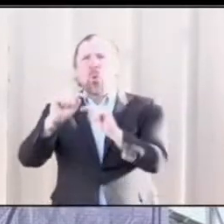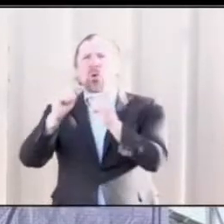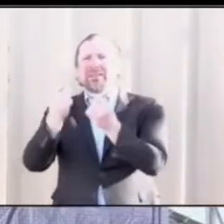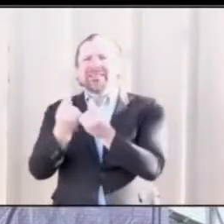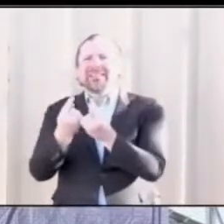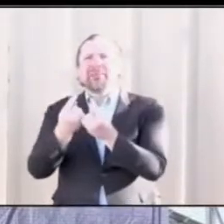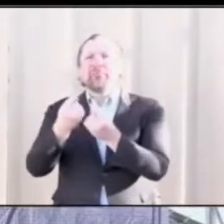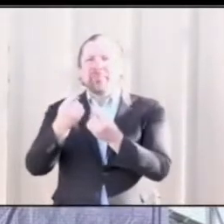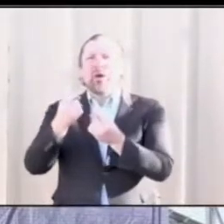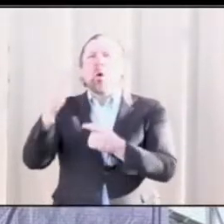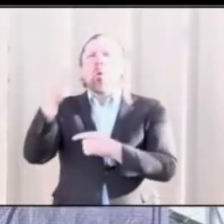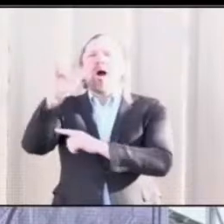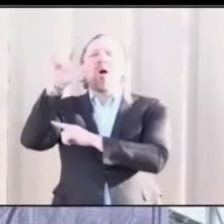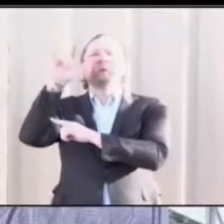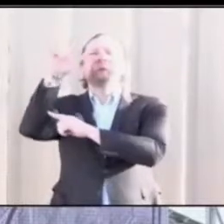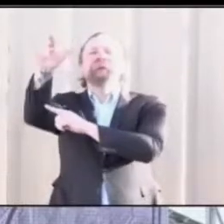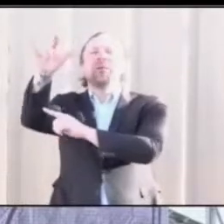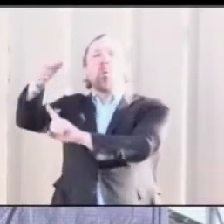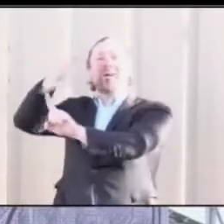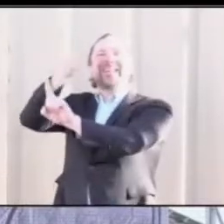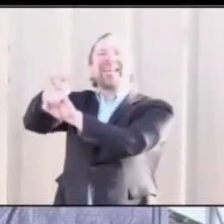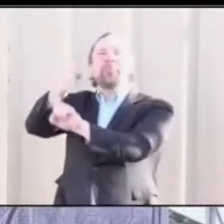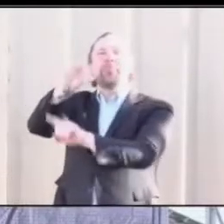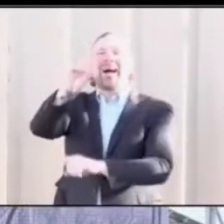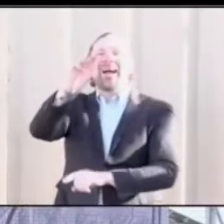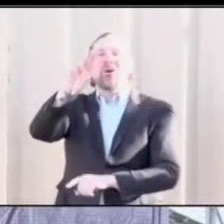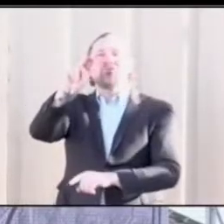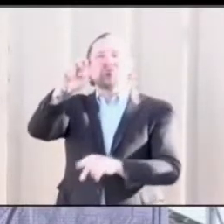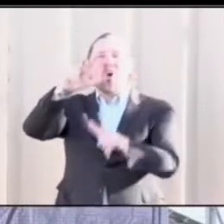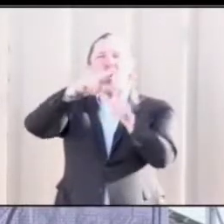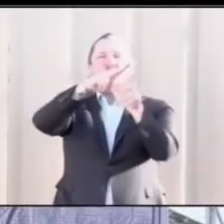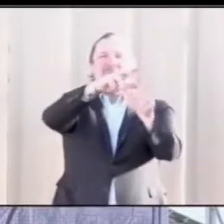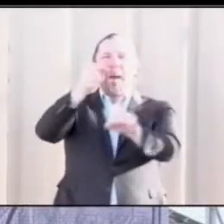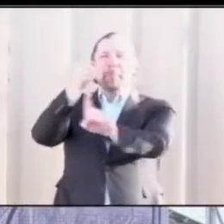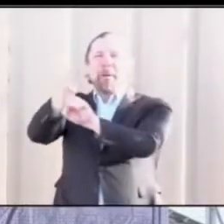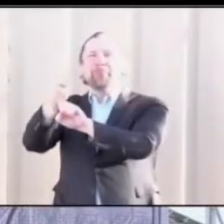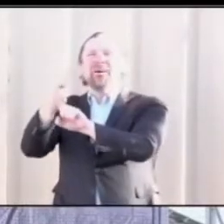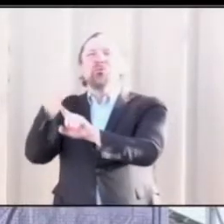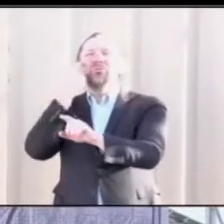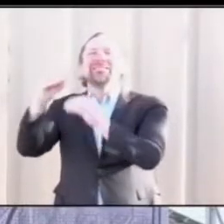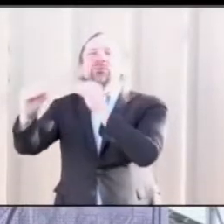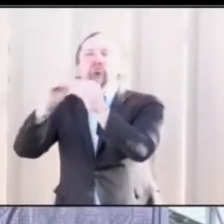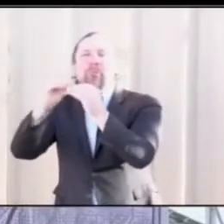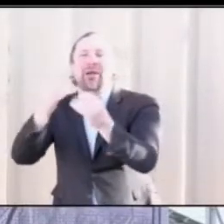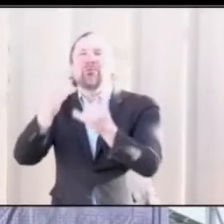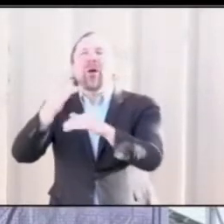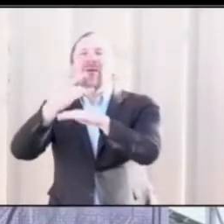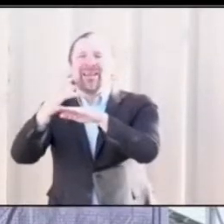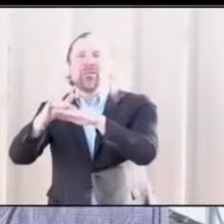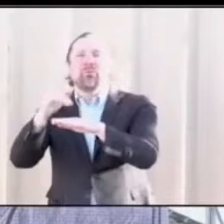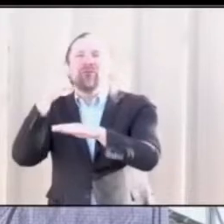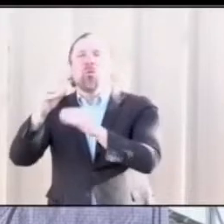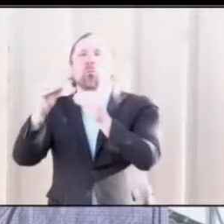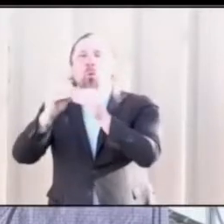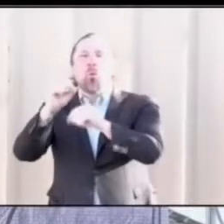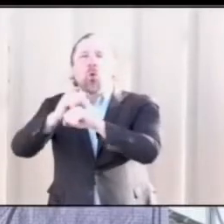a drone earlier during the firefight has been repaired and is now available for response.